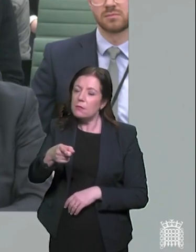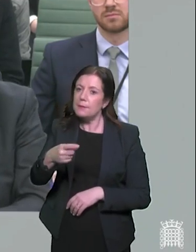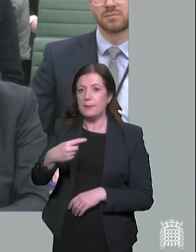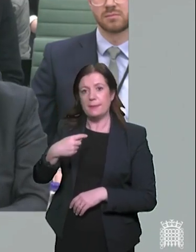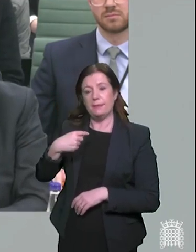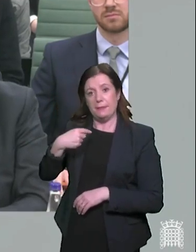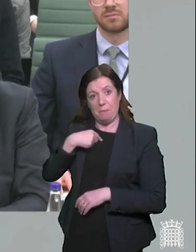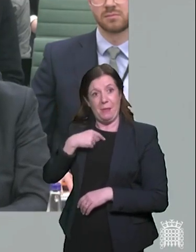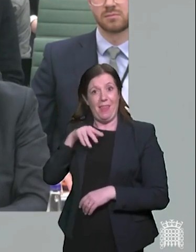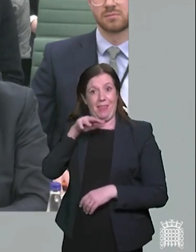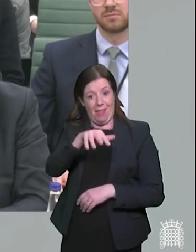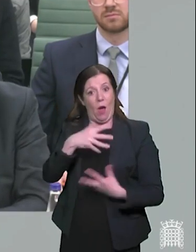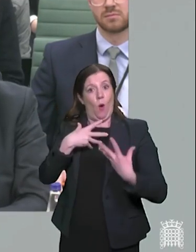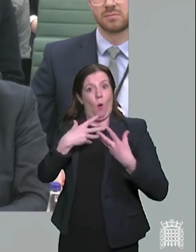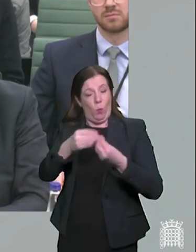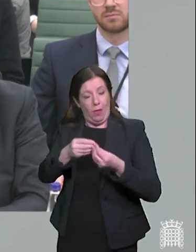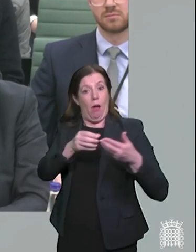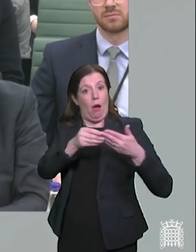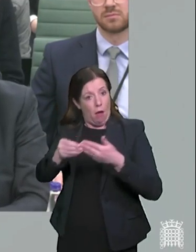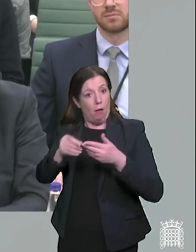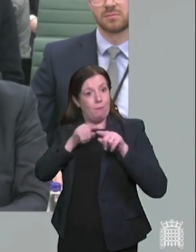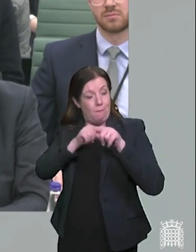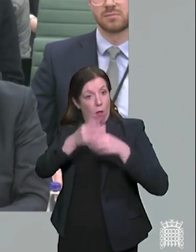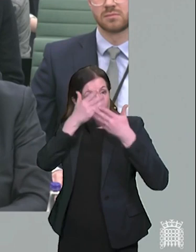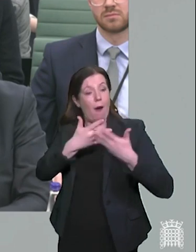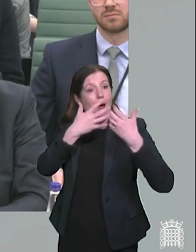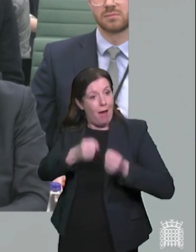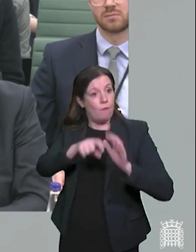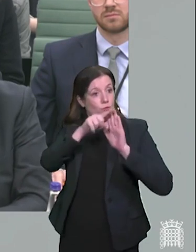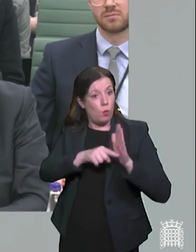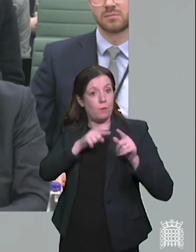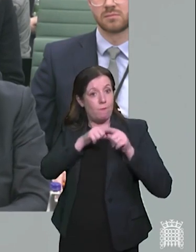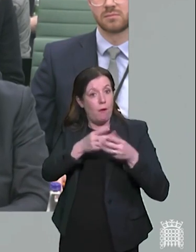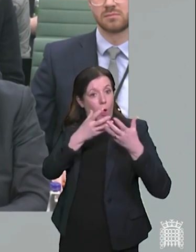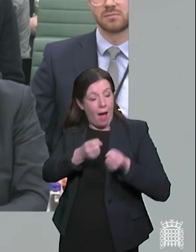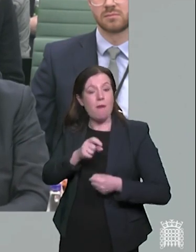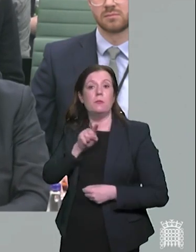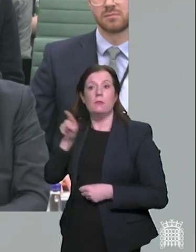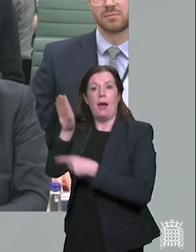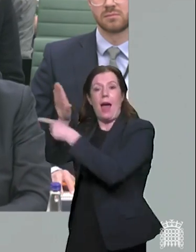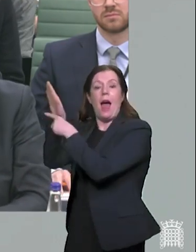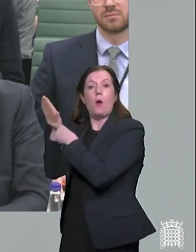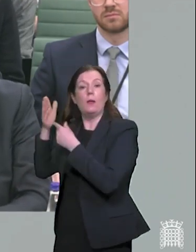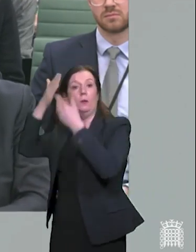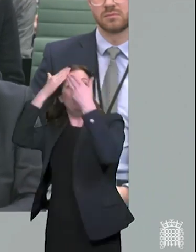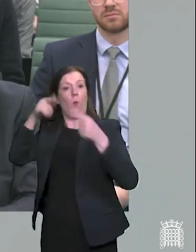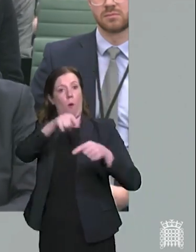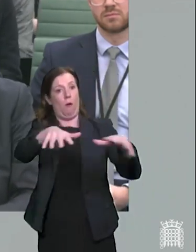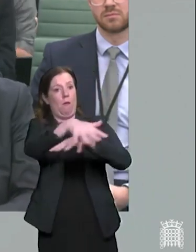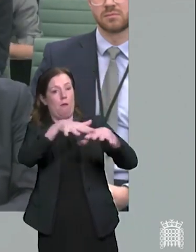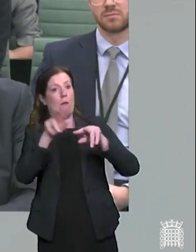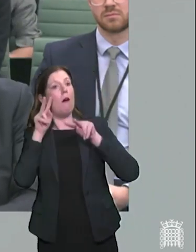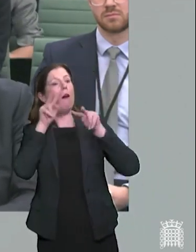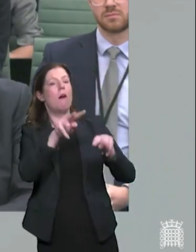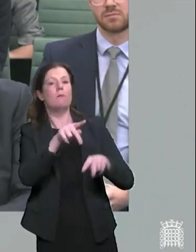it was, I believe, within the guidance and within the rules, I have to accept that members of the public looking at it would have thought, that looks to